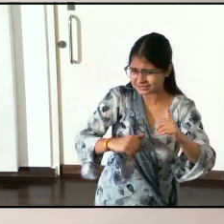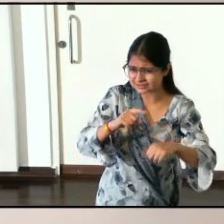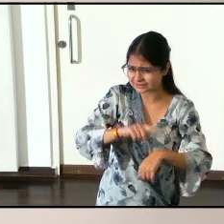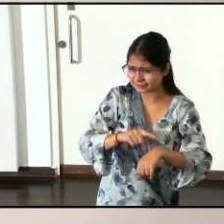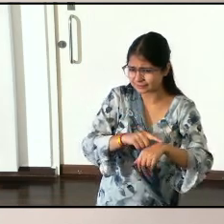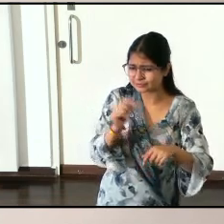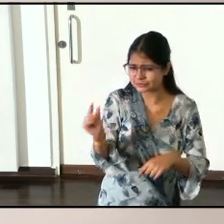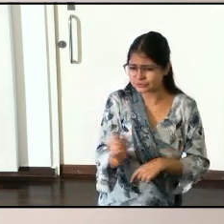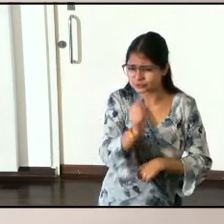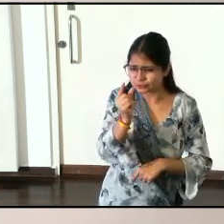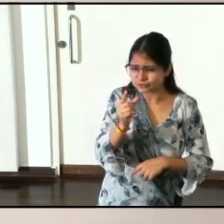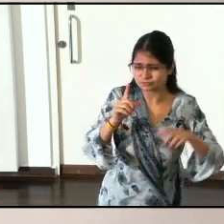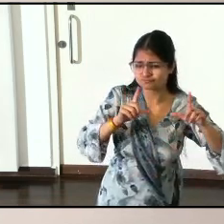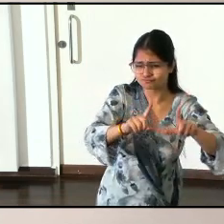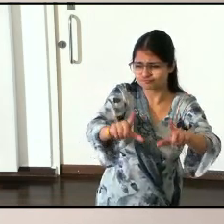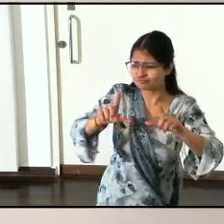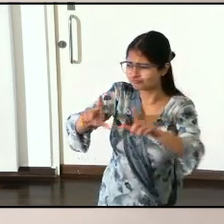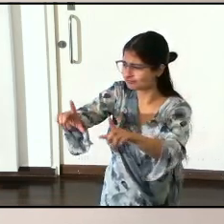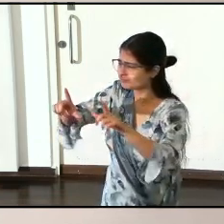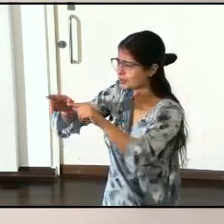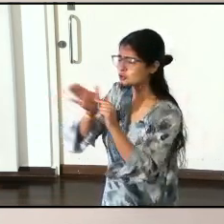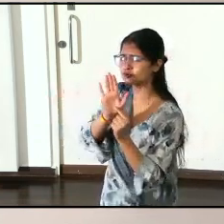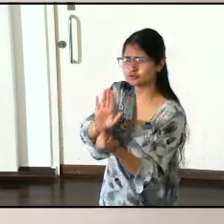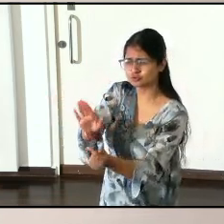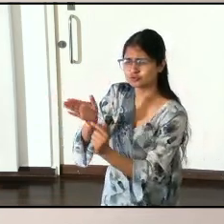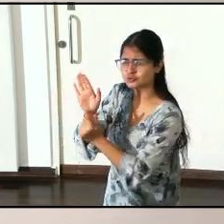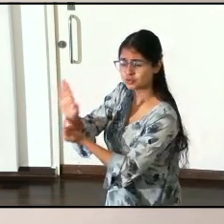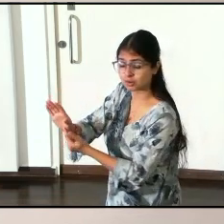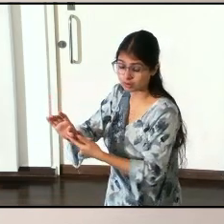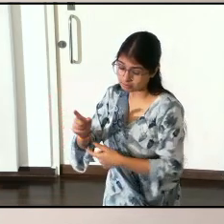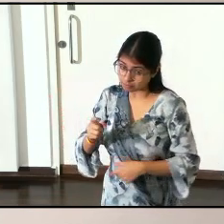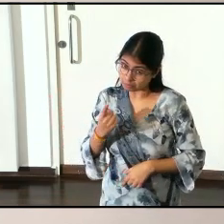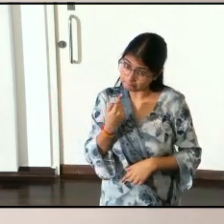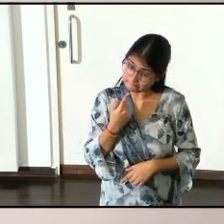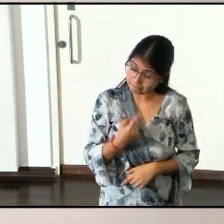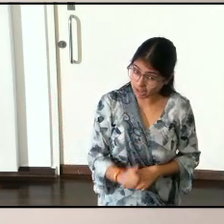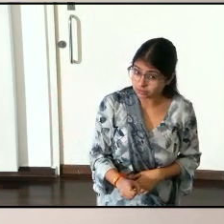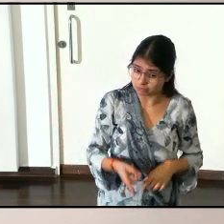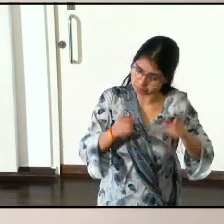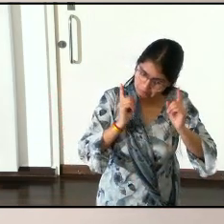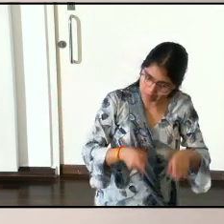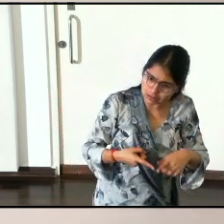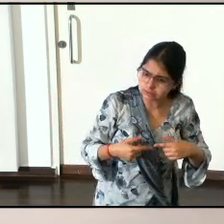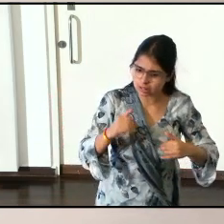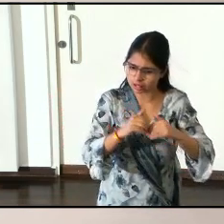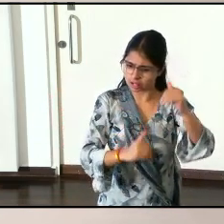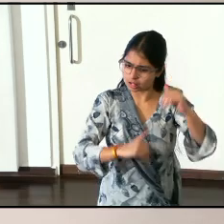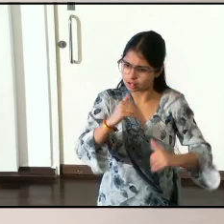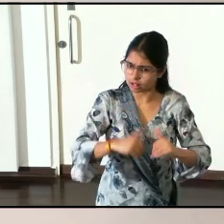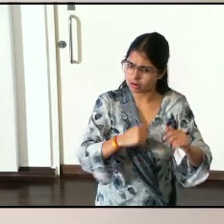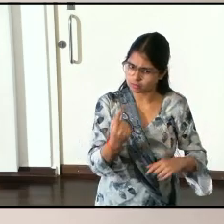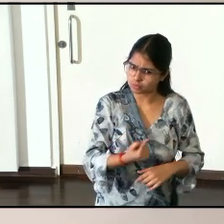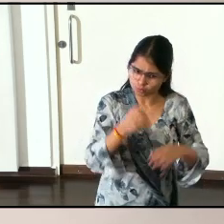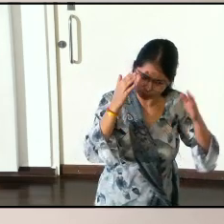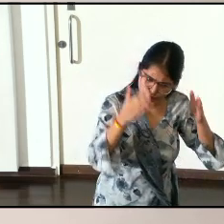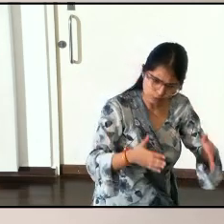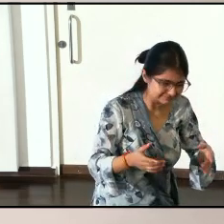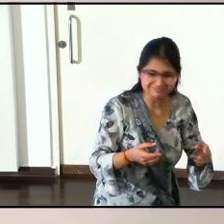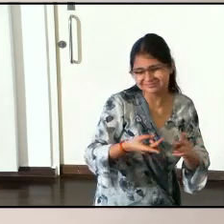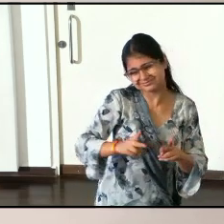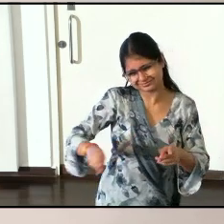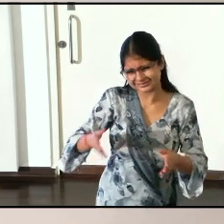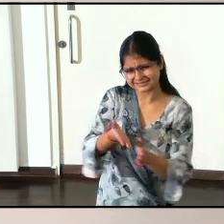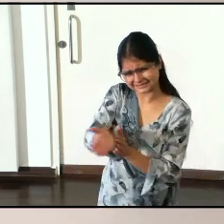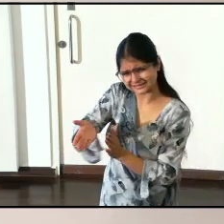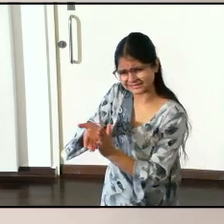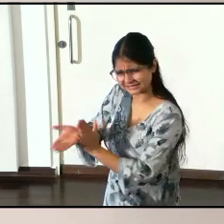forth. But not necessarily only for campaigning for elections, but also in other kinds of ways. And we